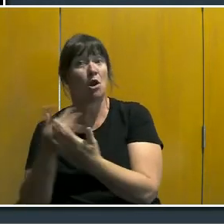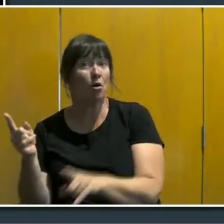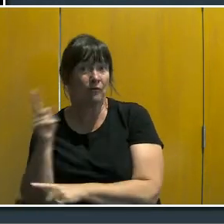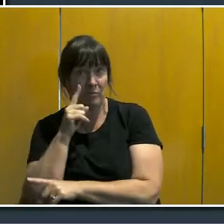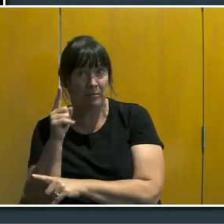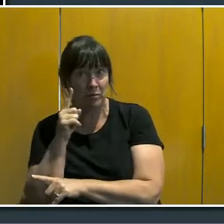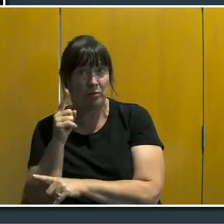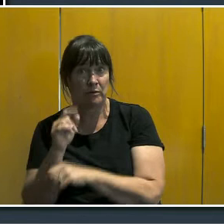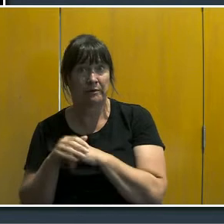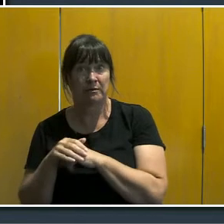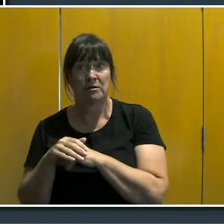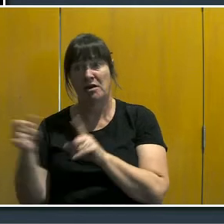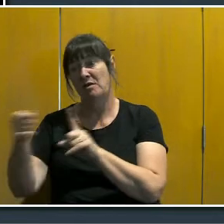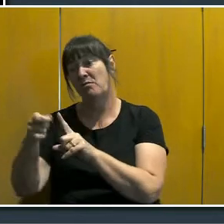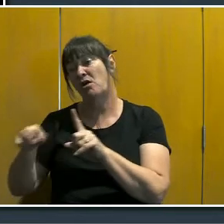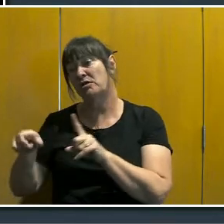the Priority Road area.